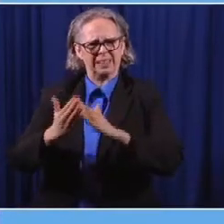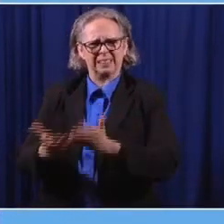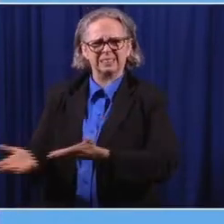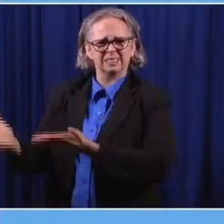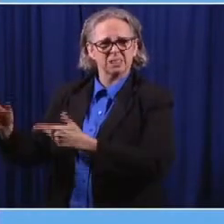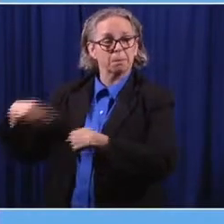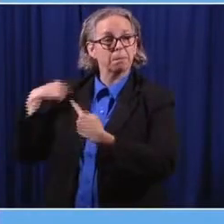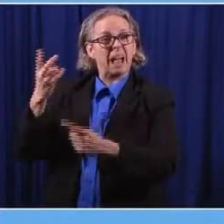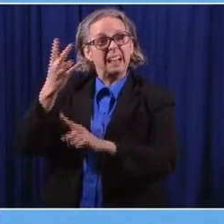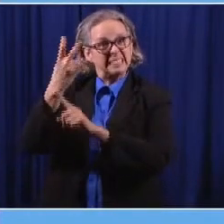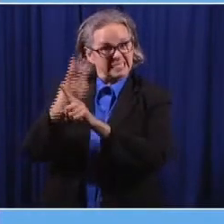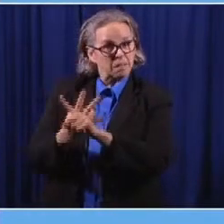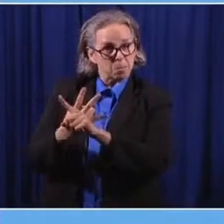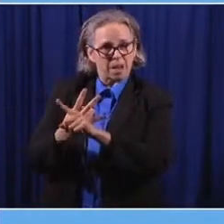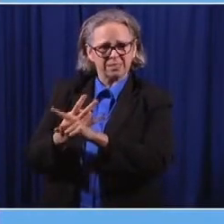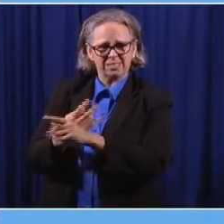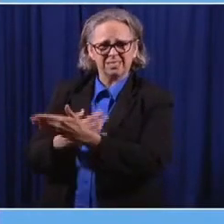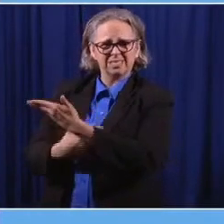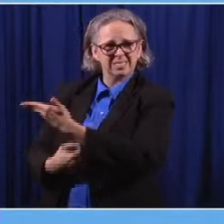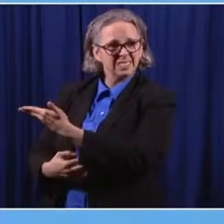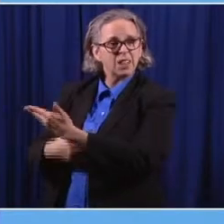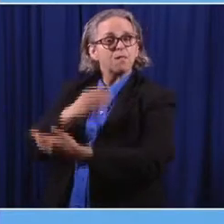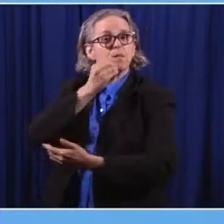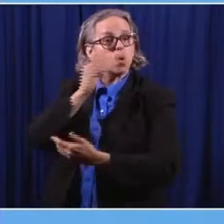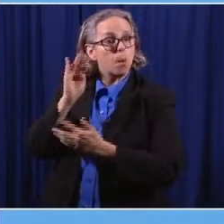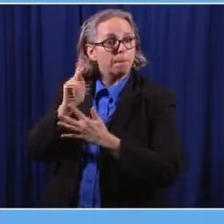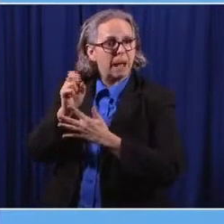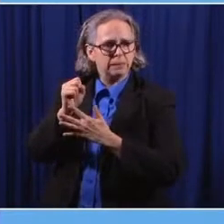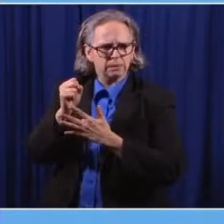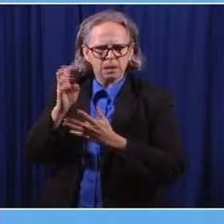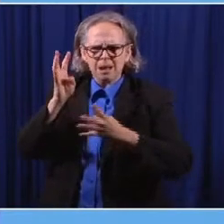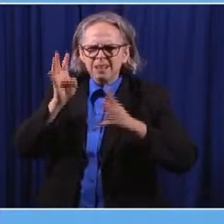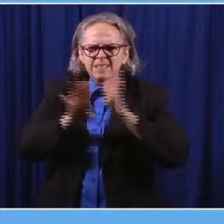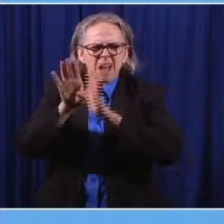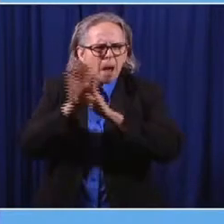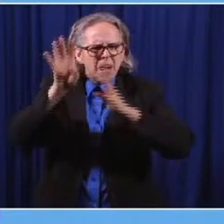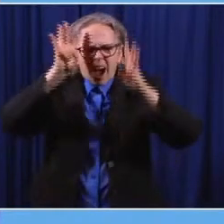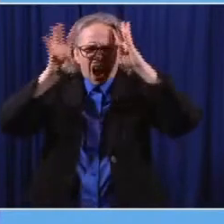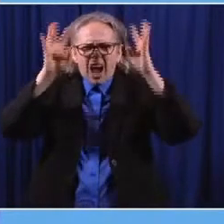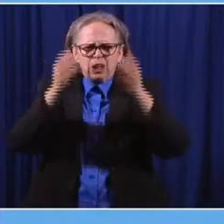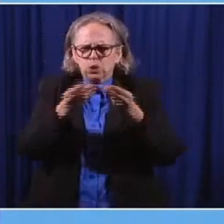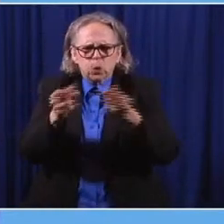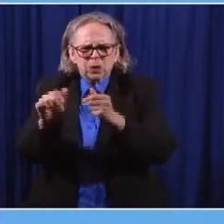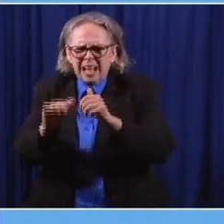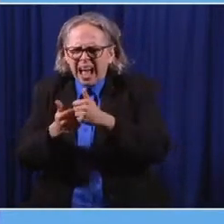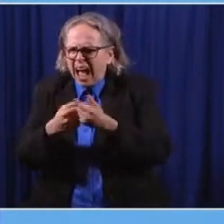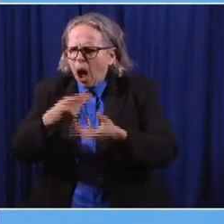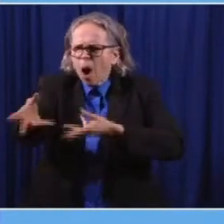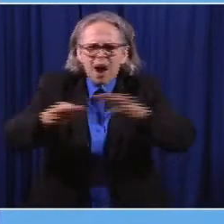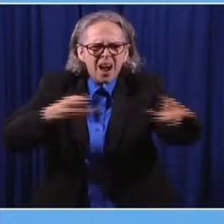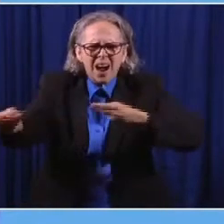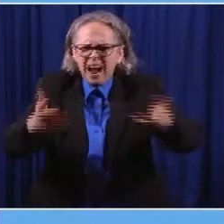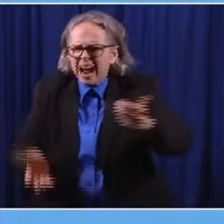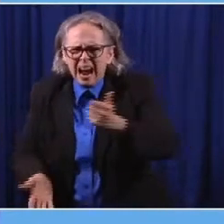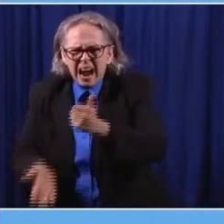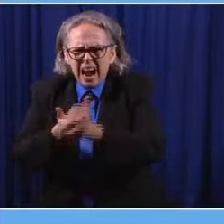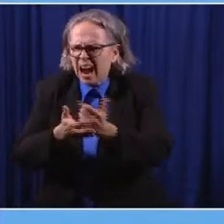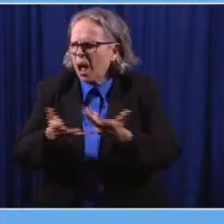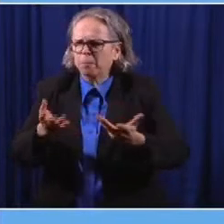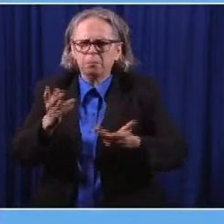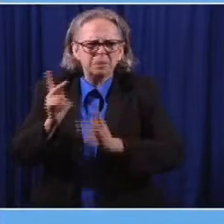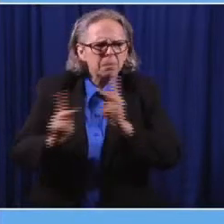been finding really creative solutions to continue providing healthy food to anyone in need, no questions